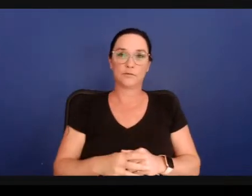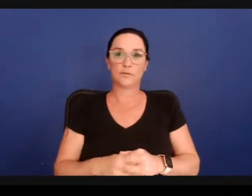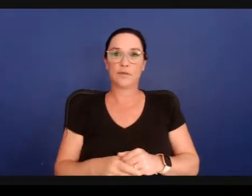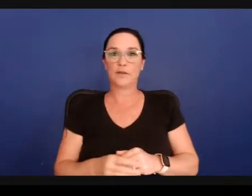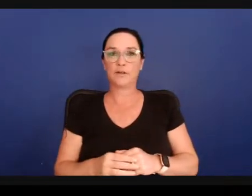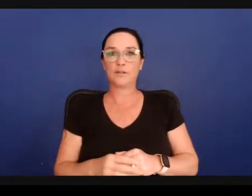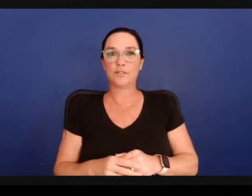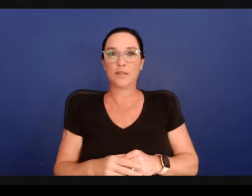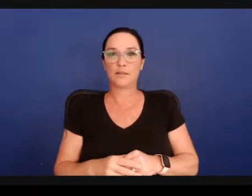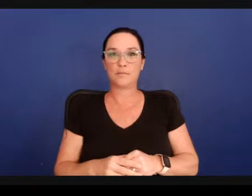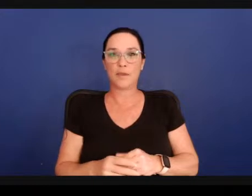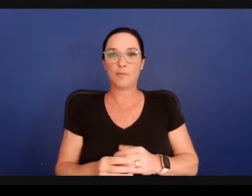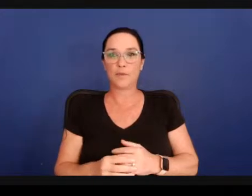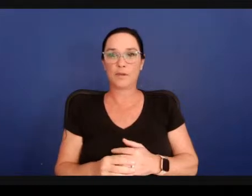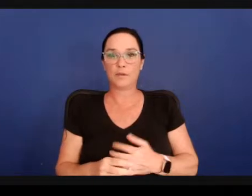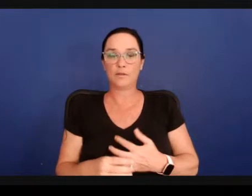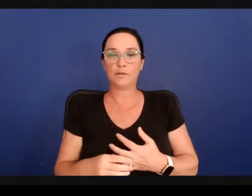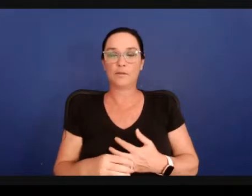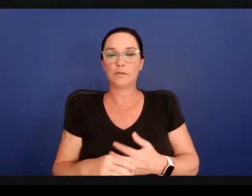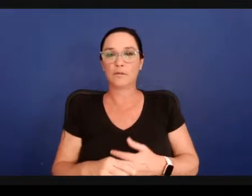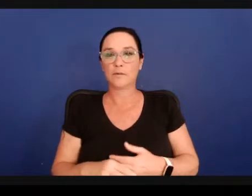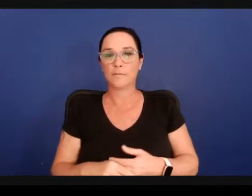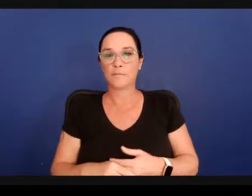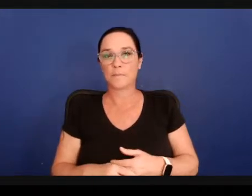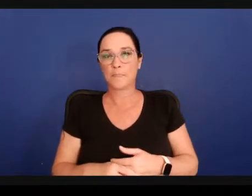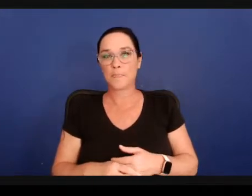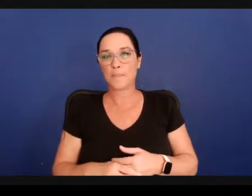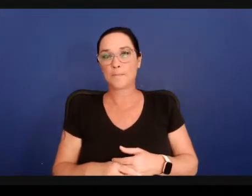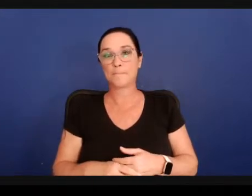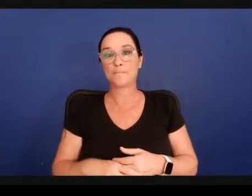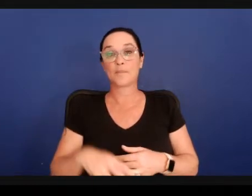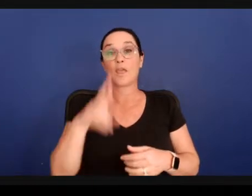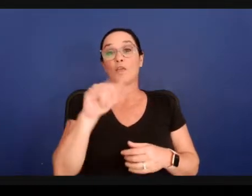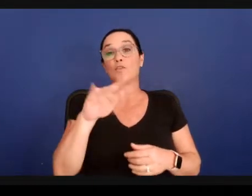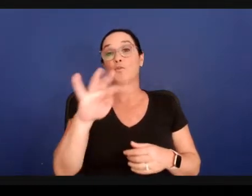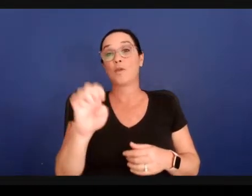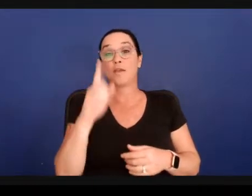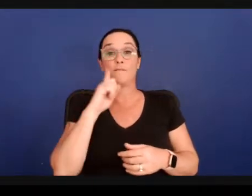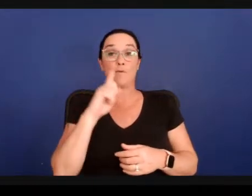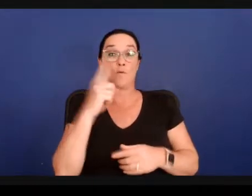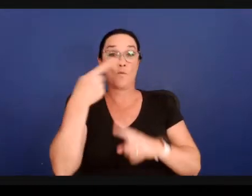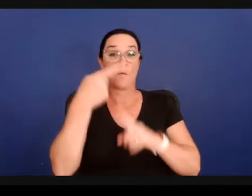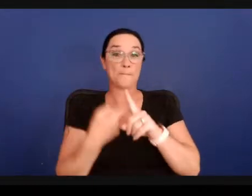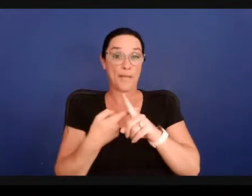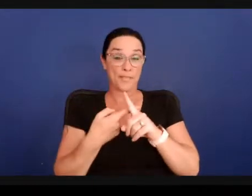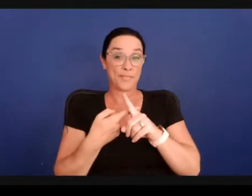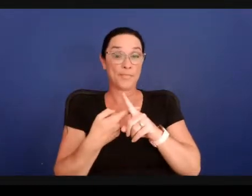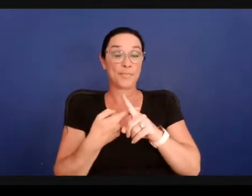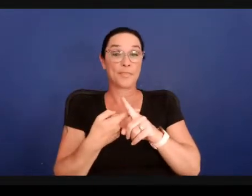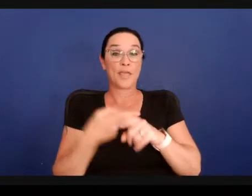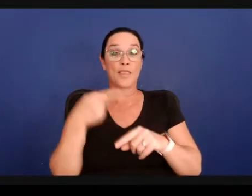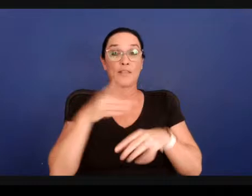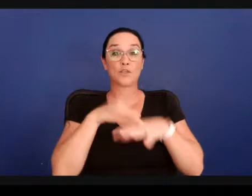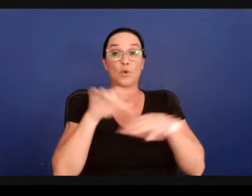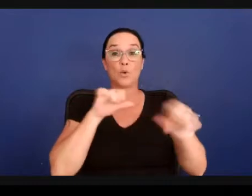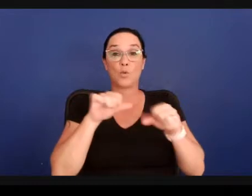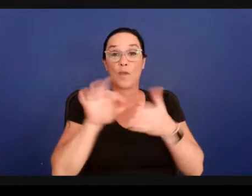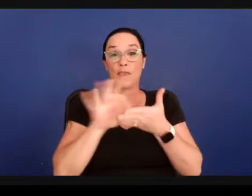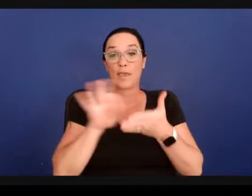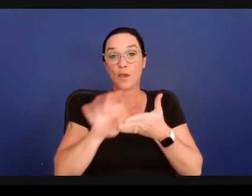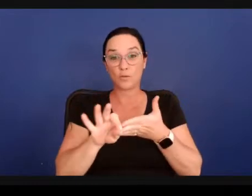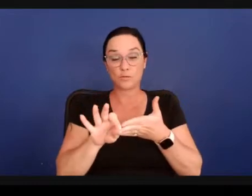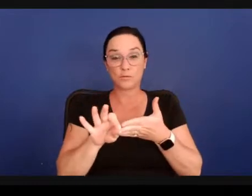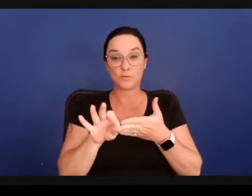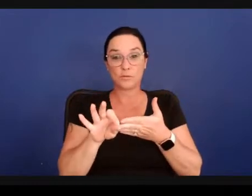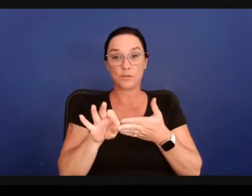So that's one view of it. If you look at the rates for the last month, these are the earthquake counts over the last month. So when